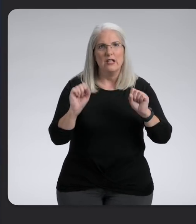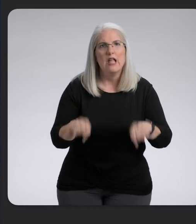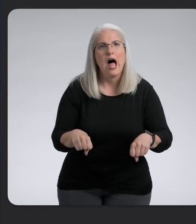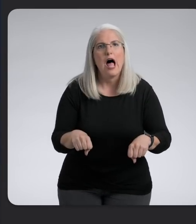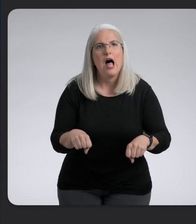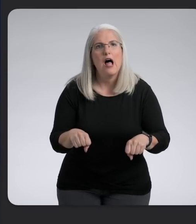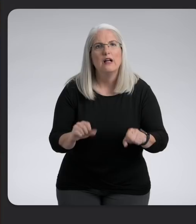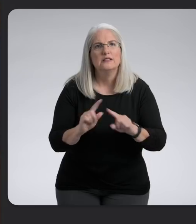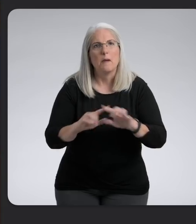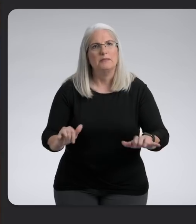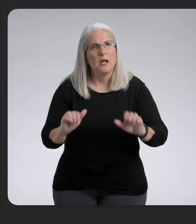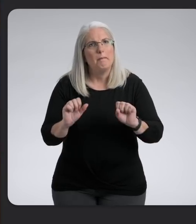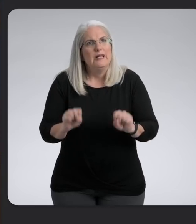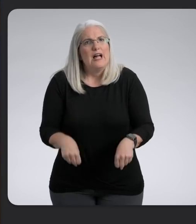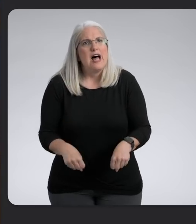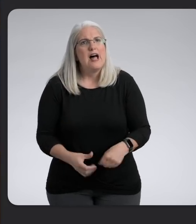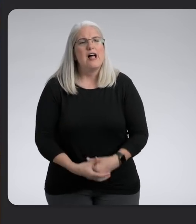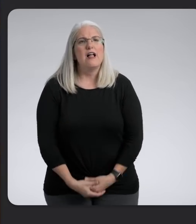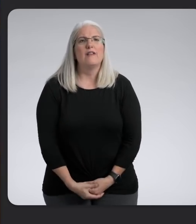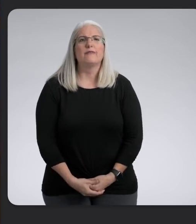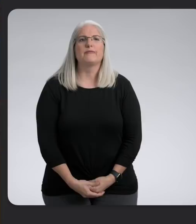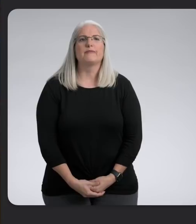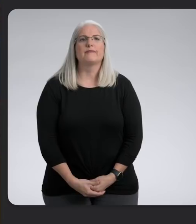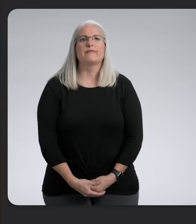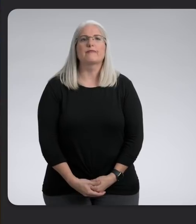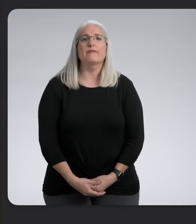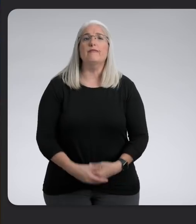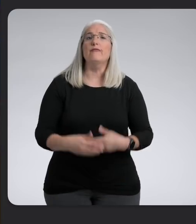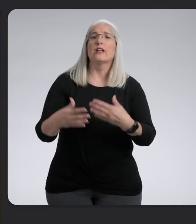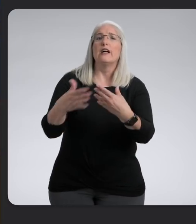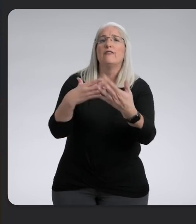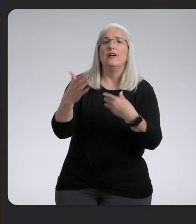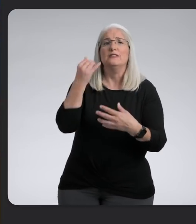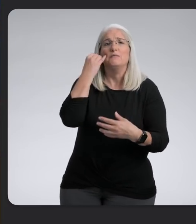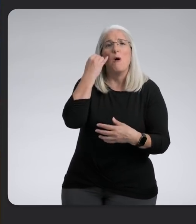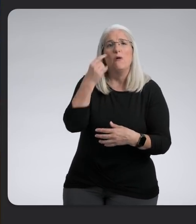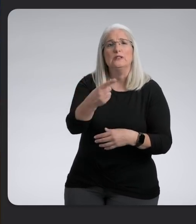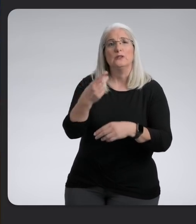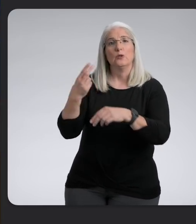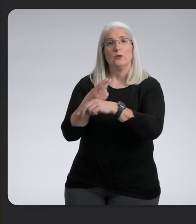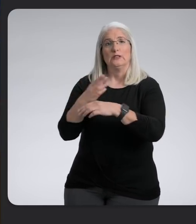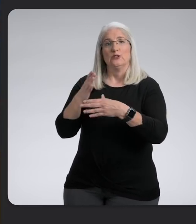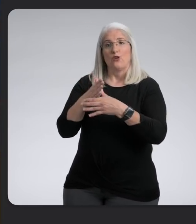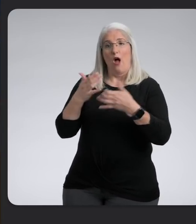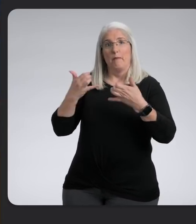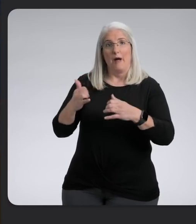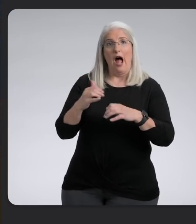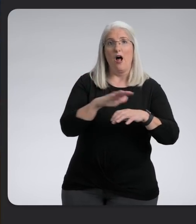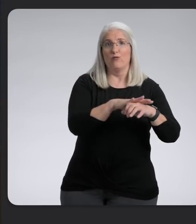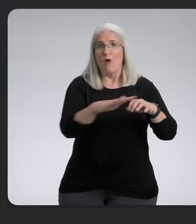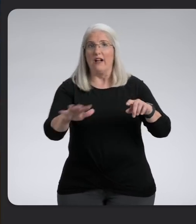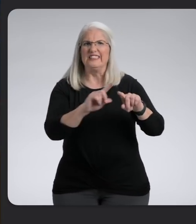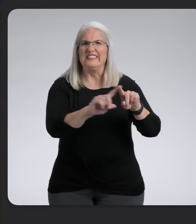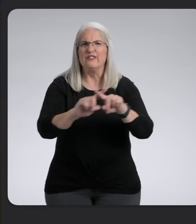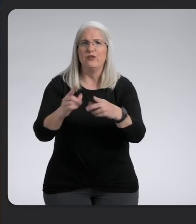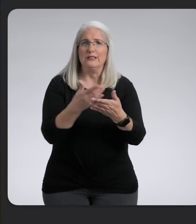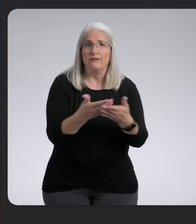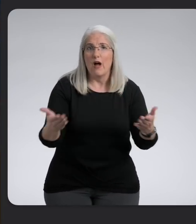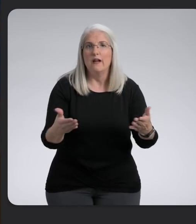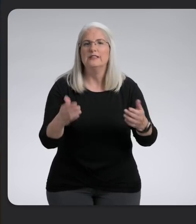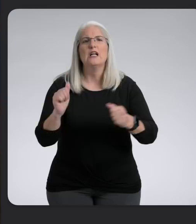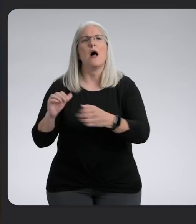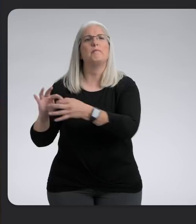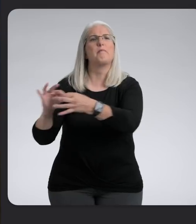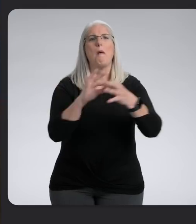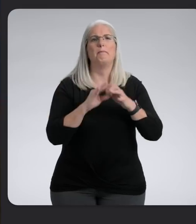on your iPhone. Even when you're using SharePlay across multiple devices, everyone will remain in sync. We wanted to